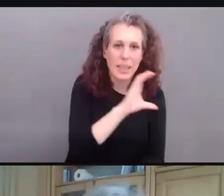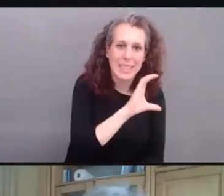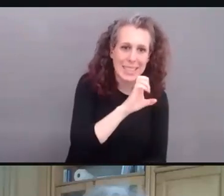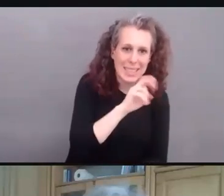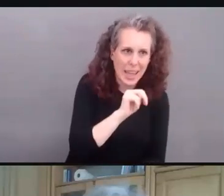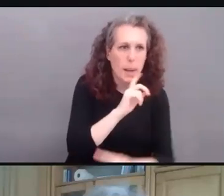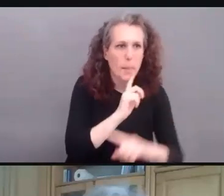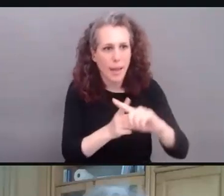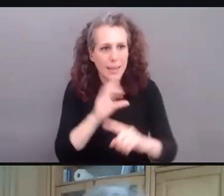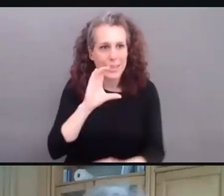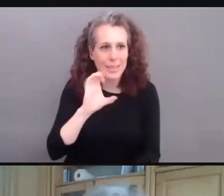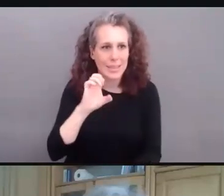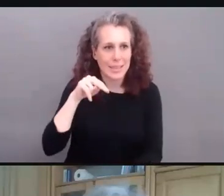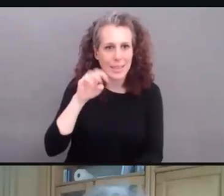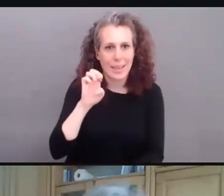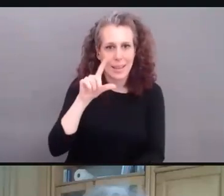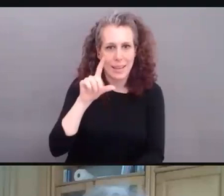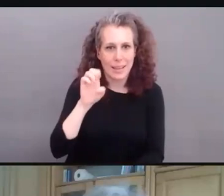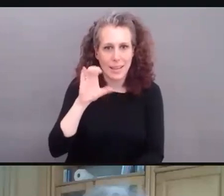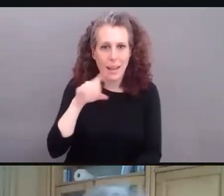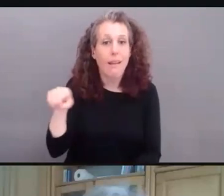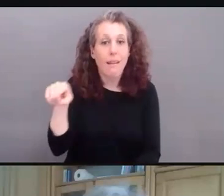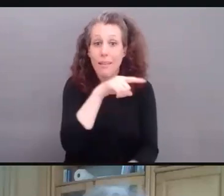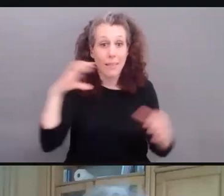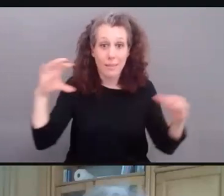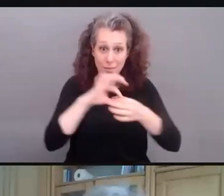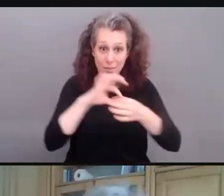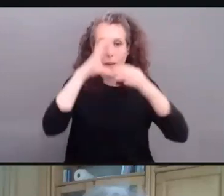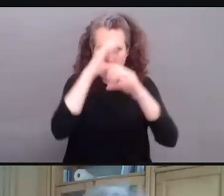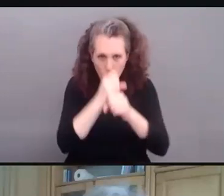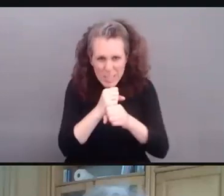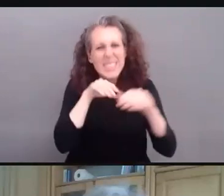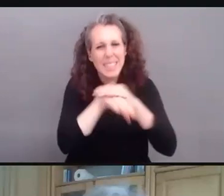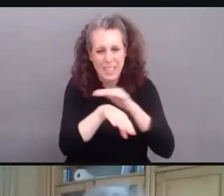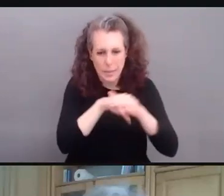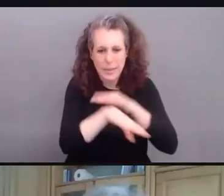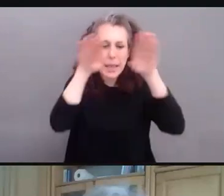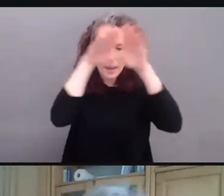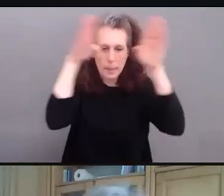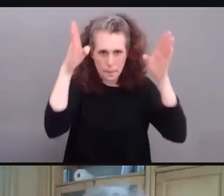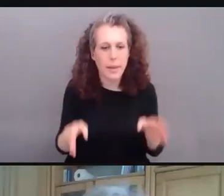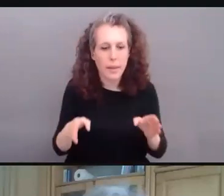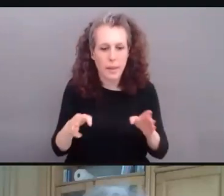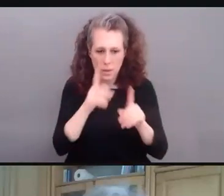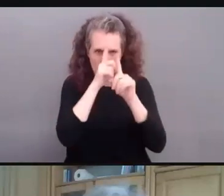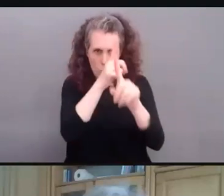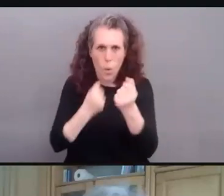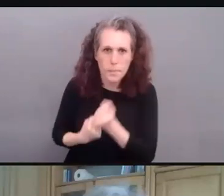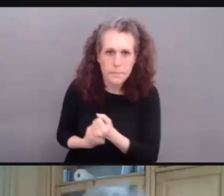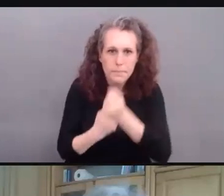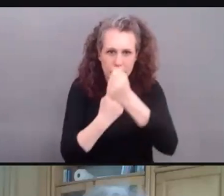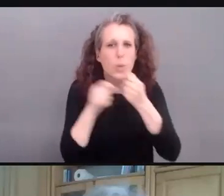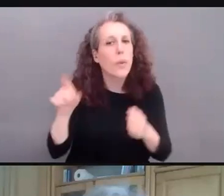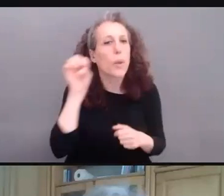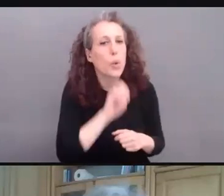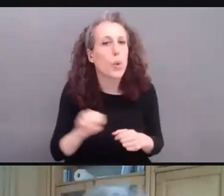with focusing on accessibility in the built environment, to have the backing up from the European